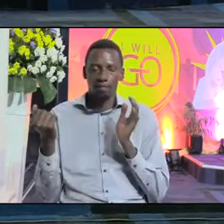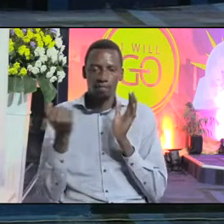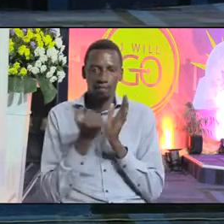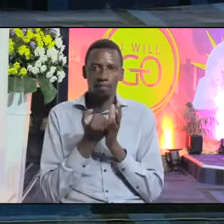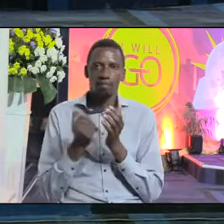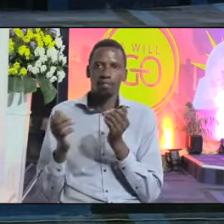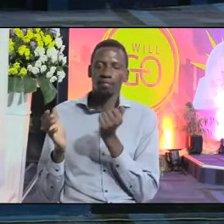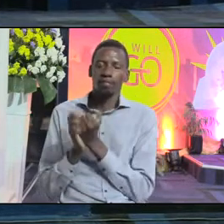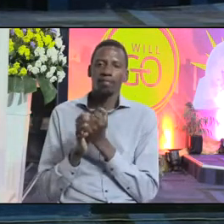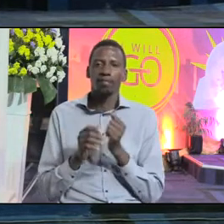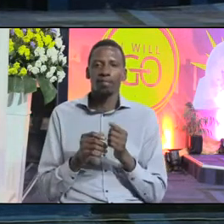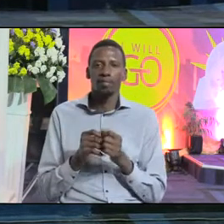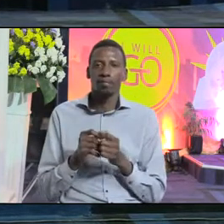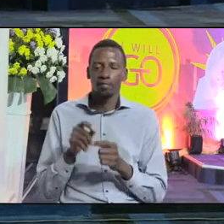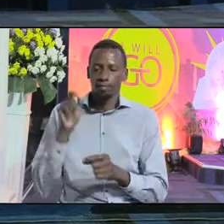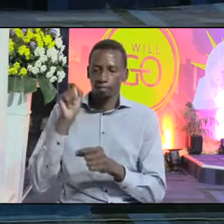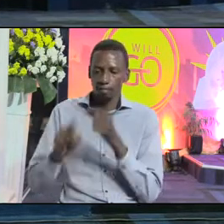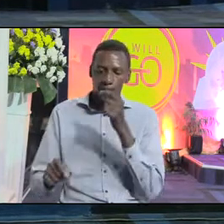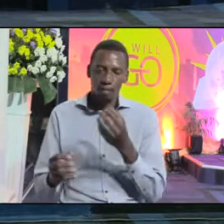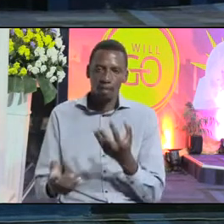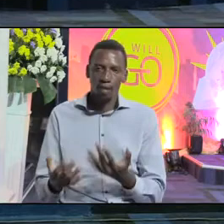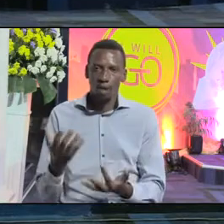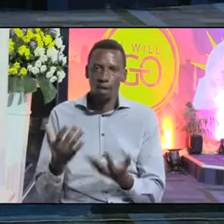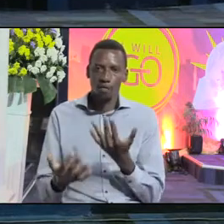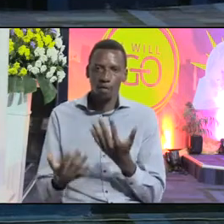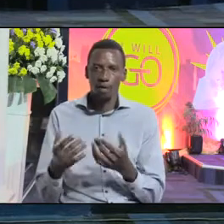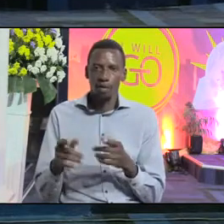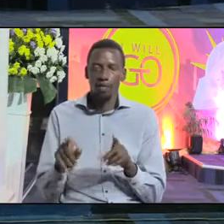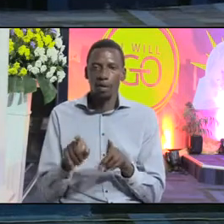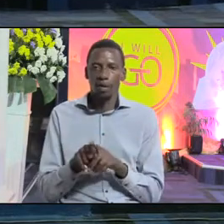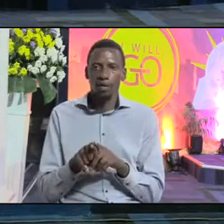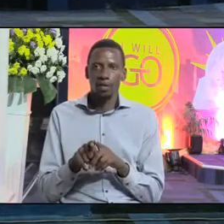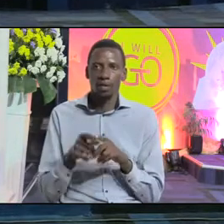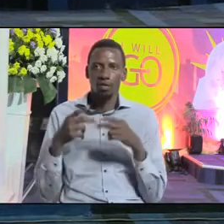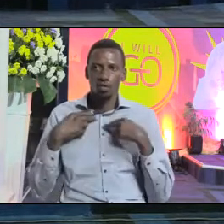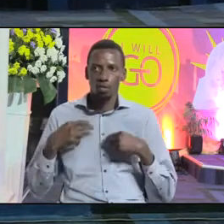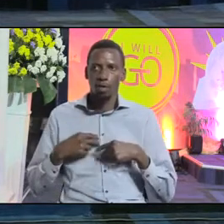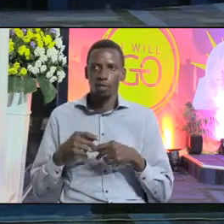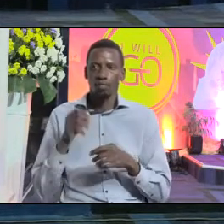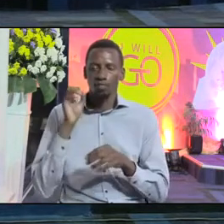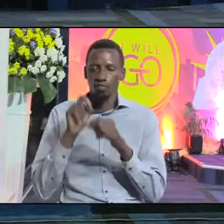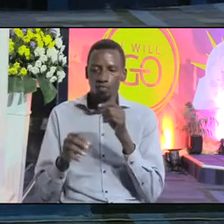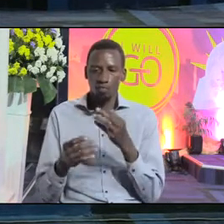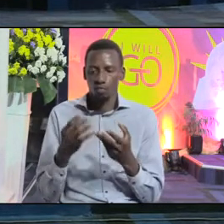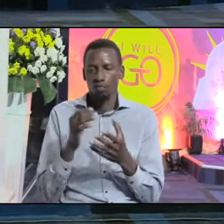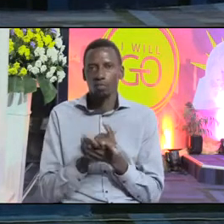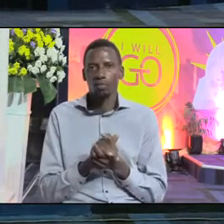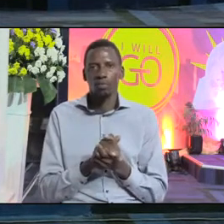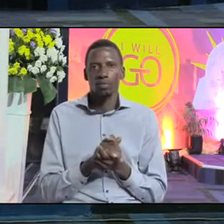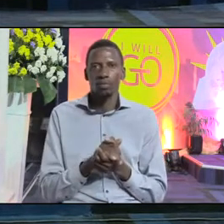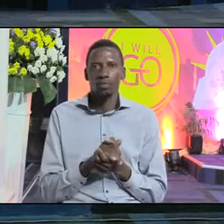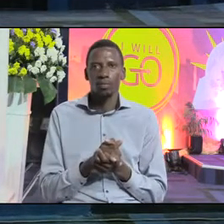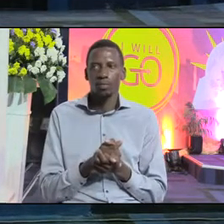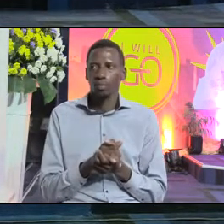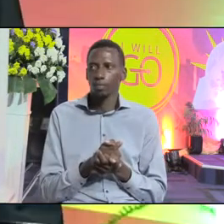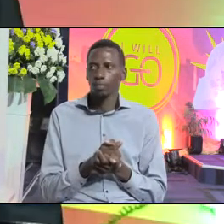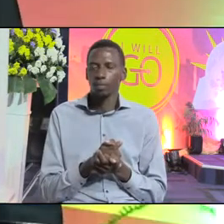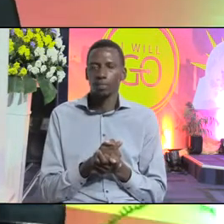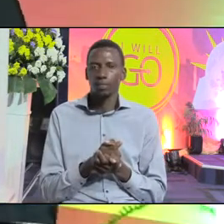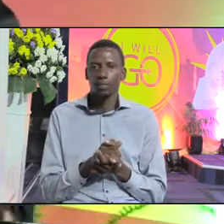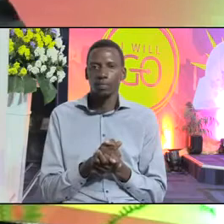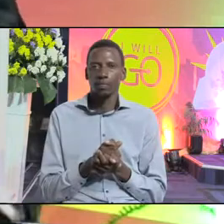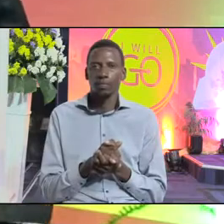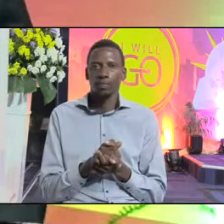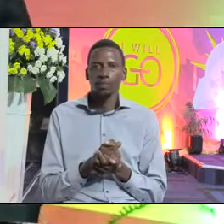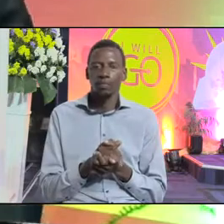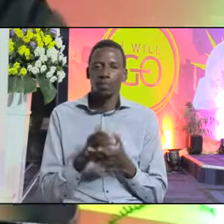them with fire as human torches along the streets and byways of Rome.